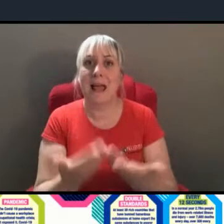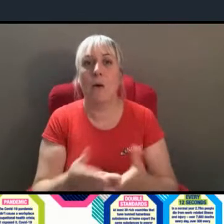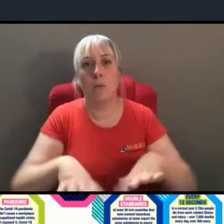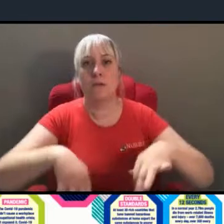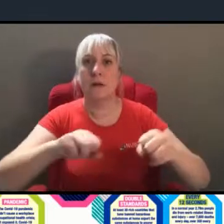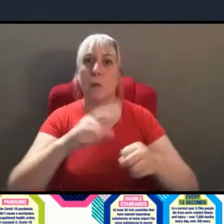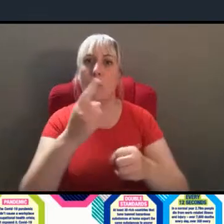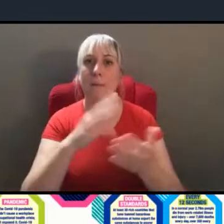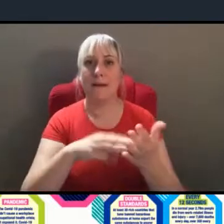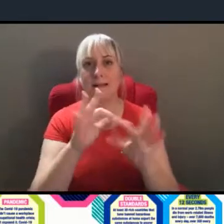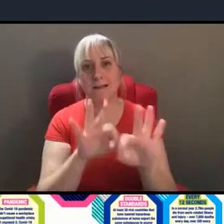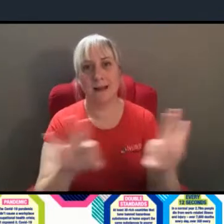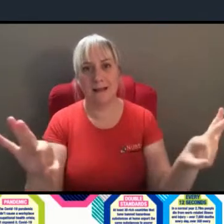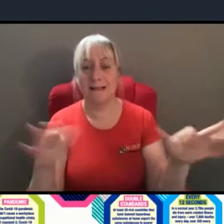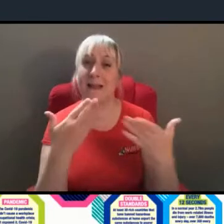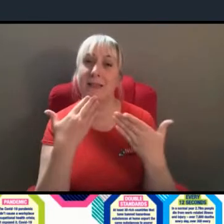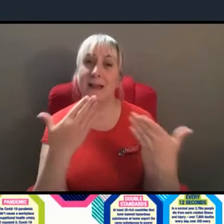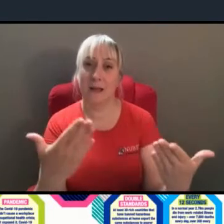everybody. Thanks very much.